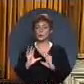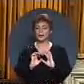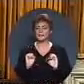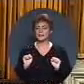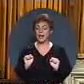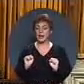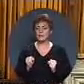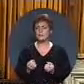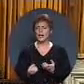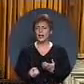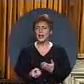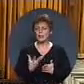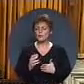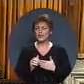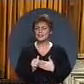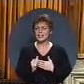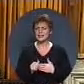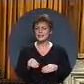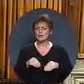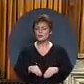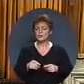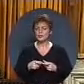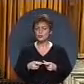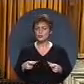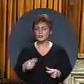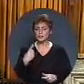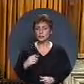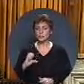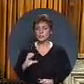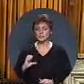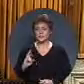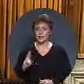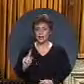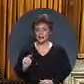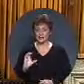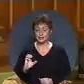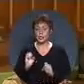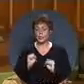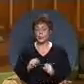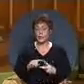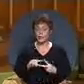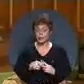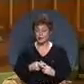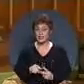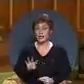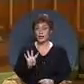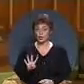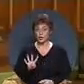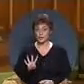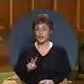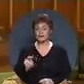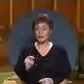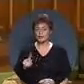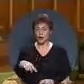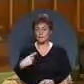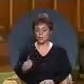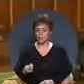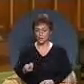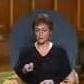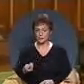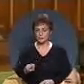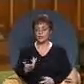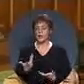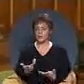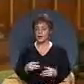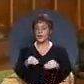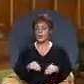Mr. Speaker, the new directive of the Minister of Industry with the CRTC will come into effect on November 4th. He